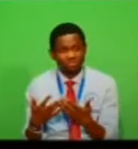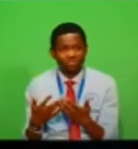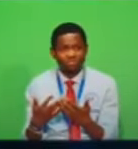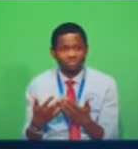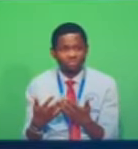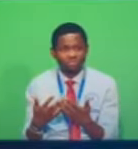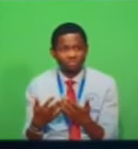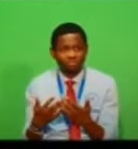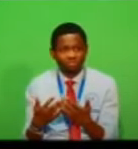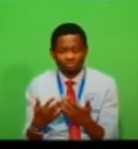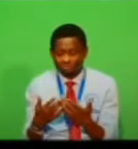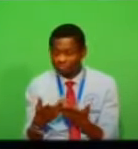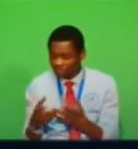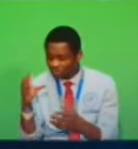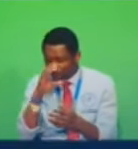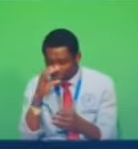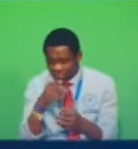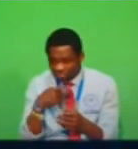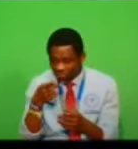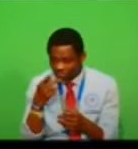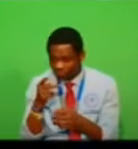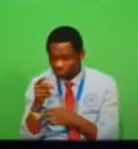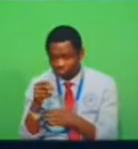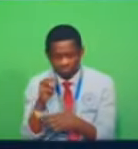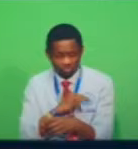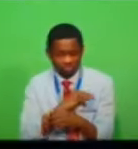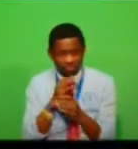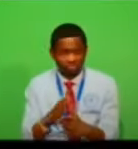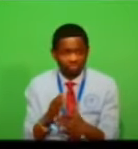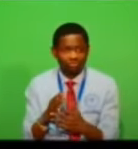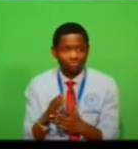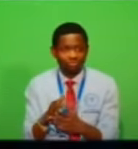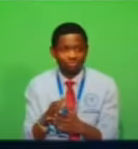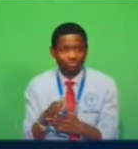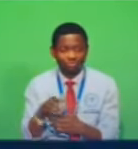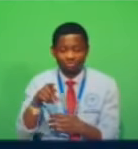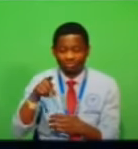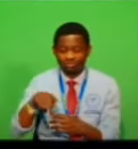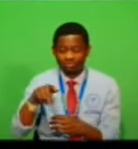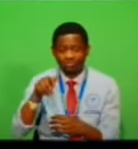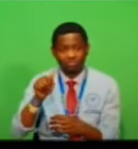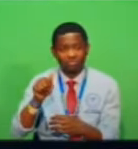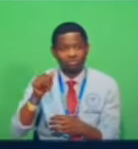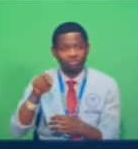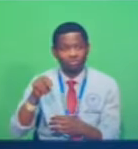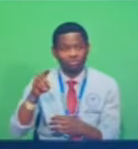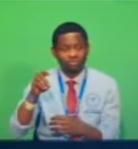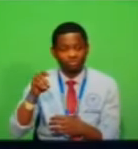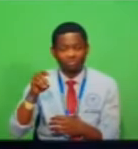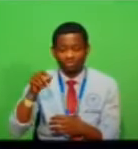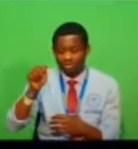if there's a Pentecost missionary in the country. I remember Apostle Ando, I think he's retiring this year. He was in Zambia at the